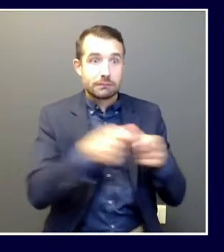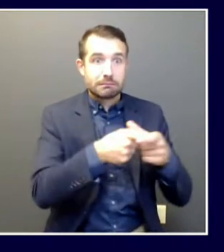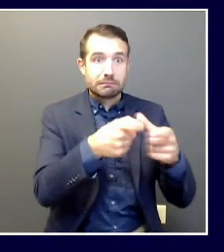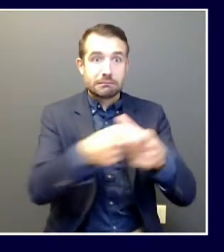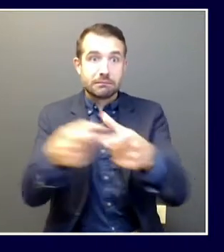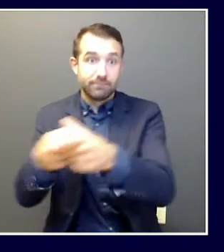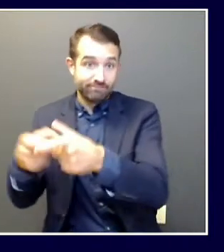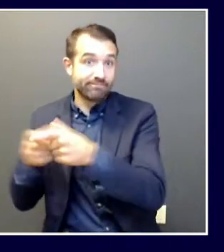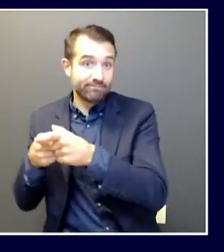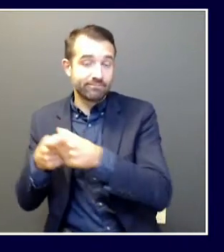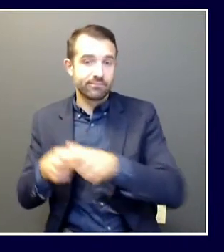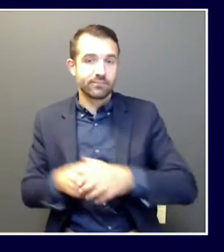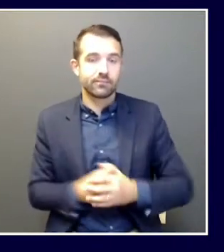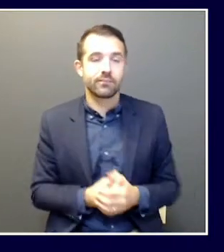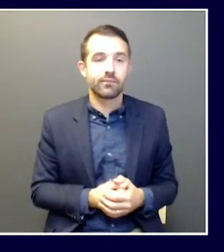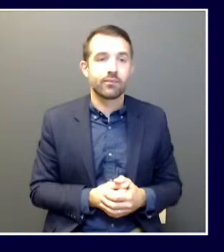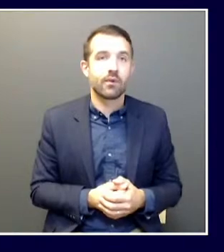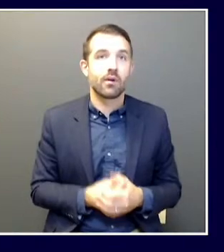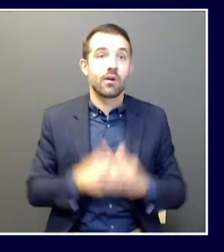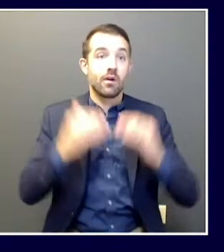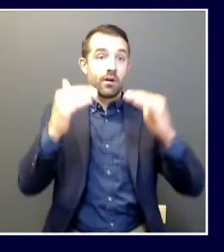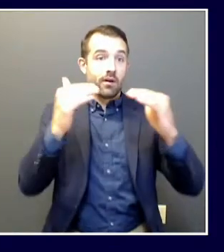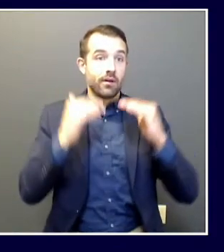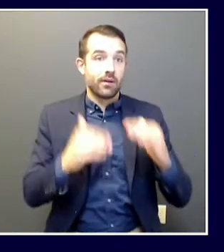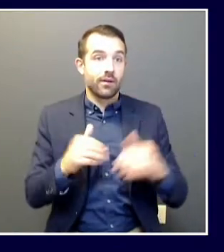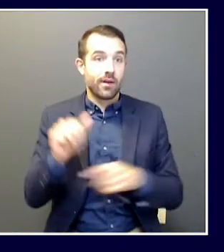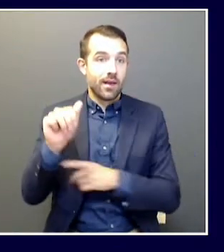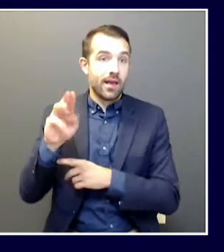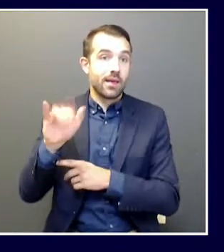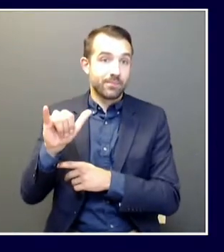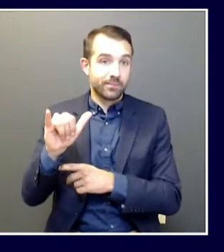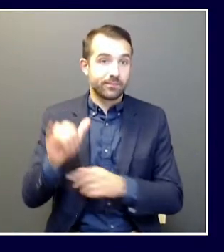Let me go to Amy Brown next.